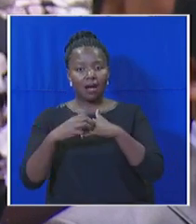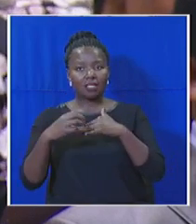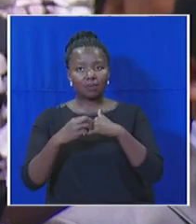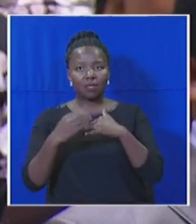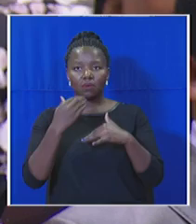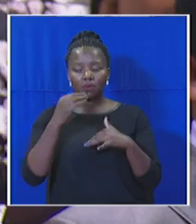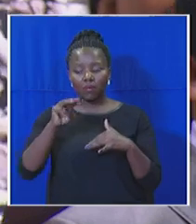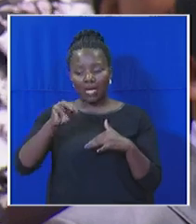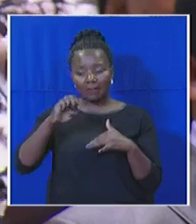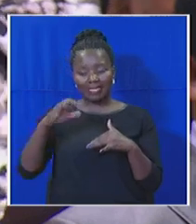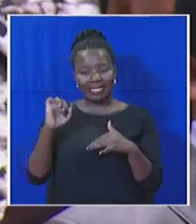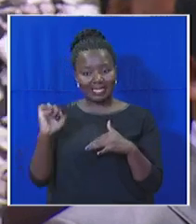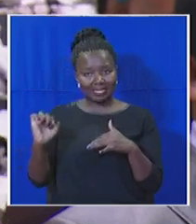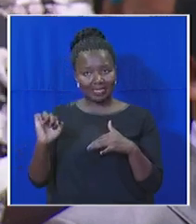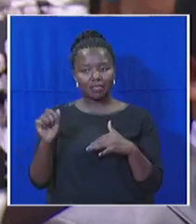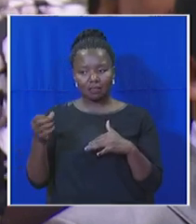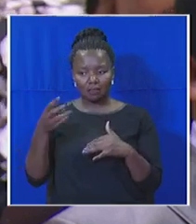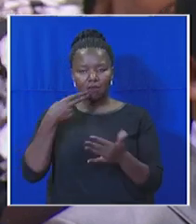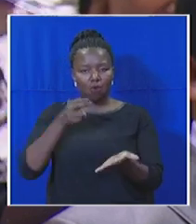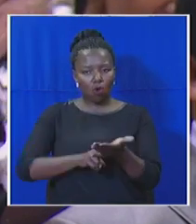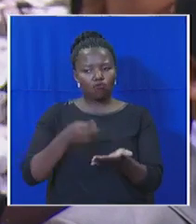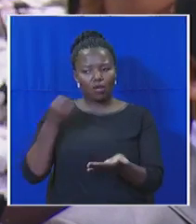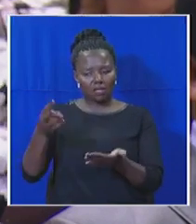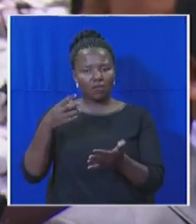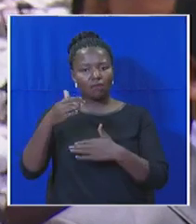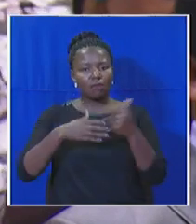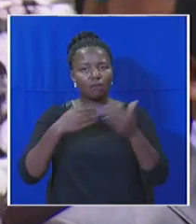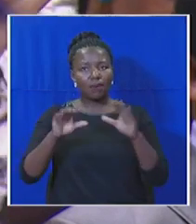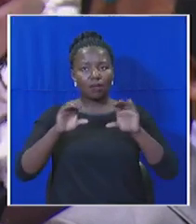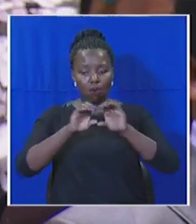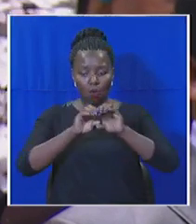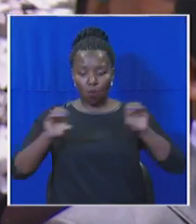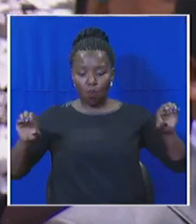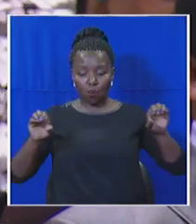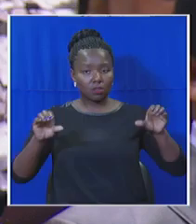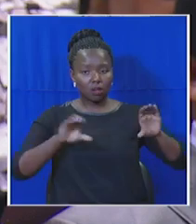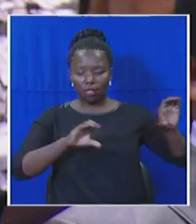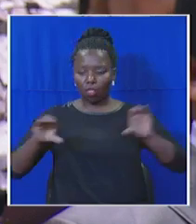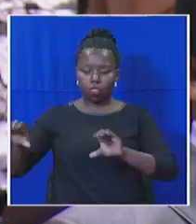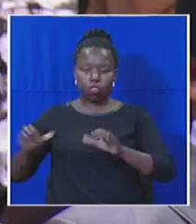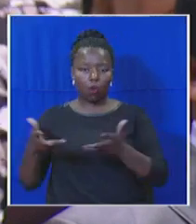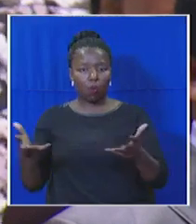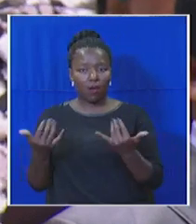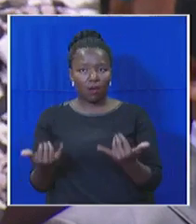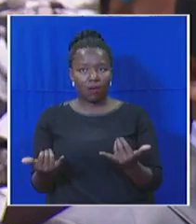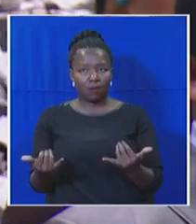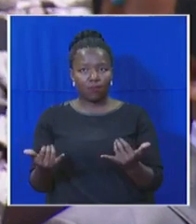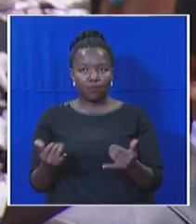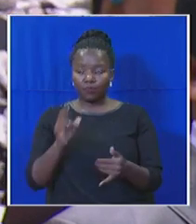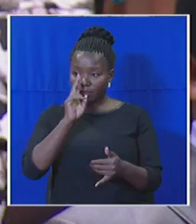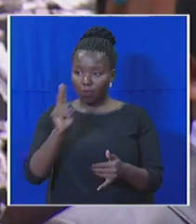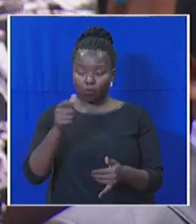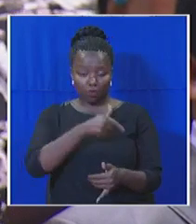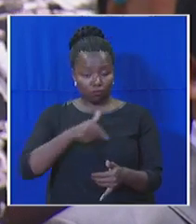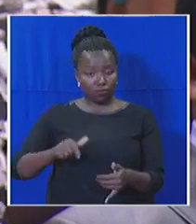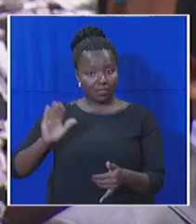MEC received a tender to supply water pipes. Those water pipes have vanished. They're lying in the bush. So my question to you, Honorable President, is there